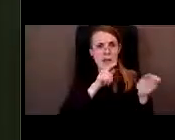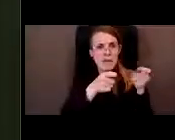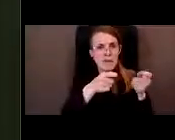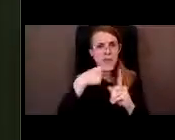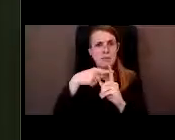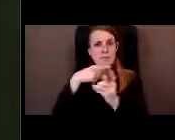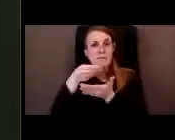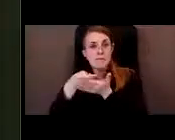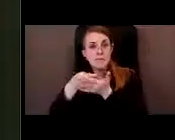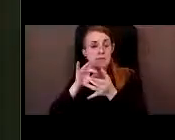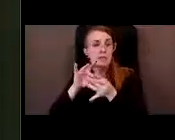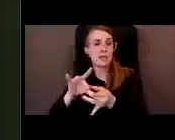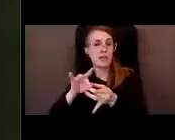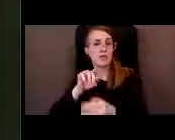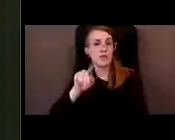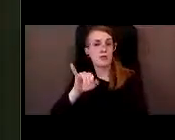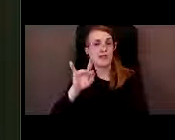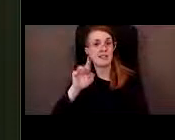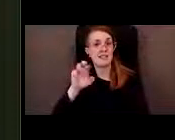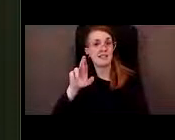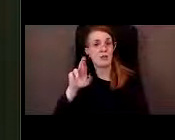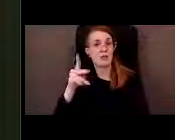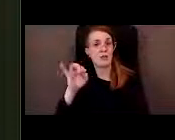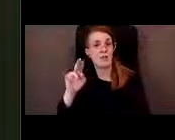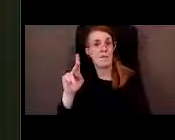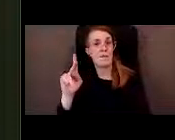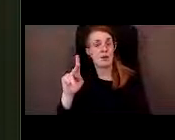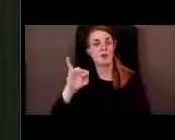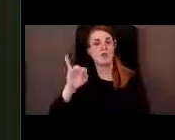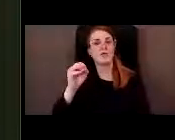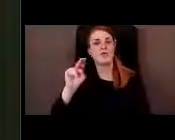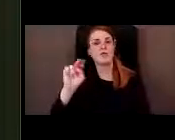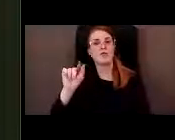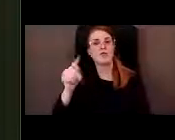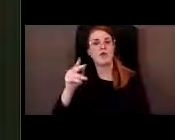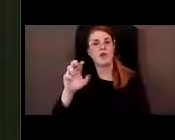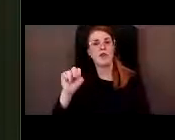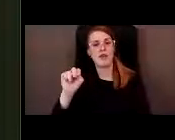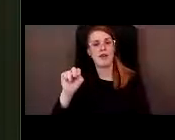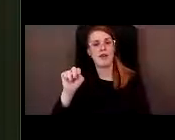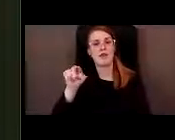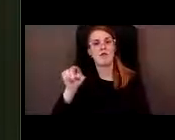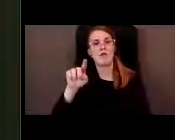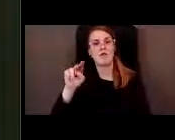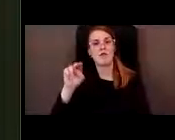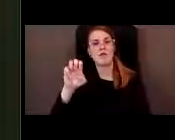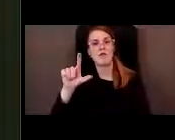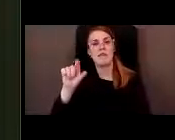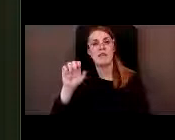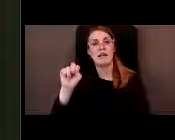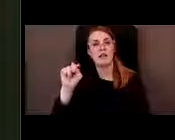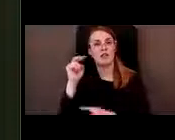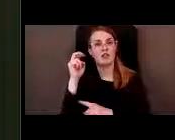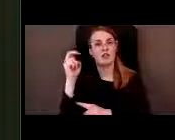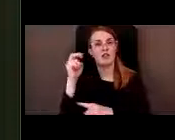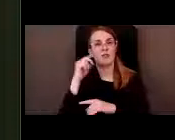issues relative to Zilker Park; and Jonathan Mostero of Nelson Nygaard Transportation Firm, who is